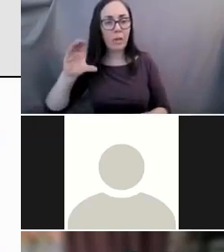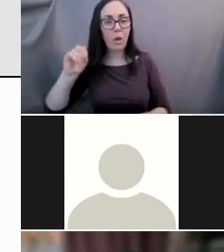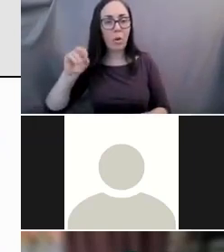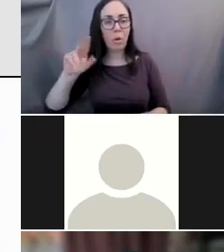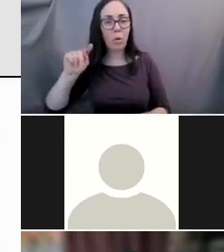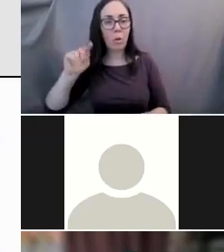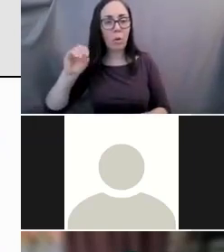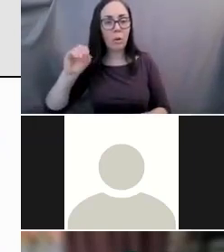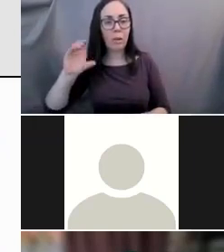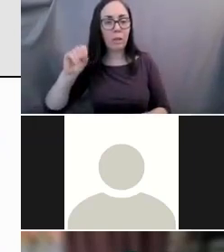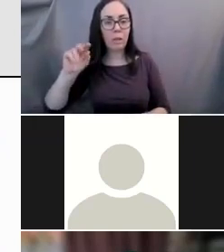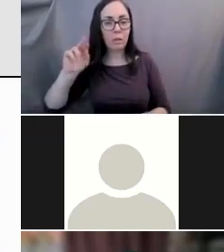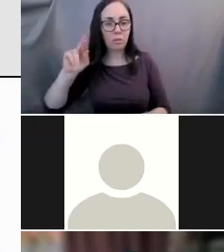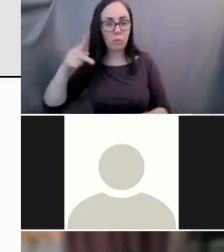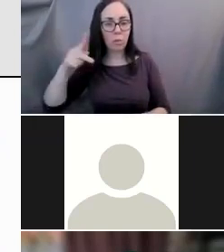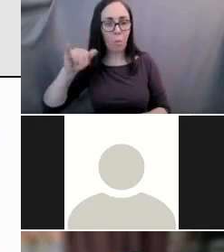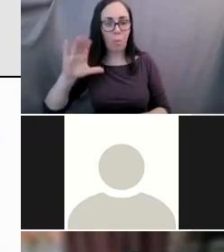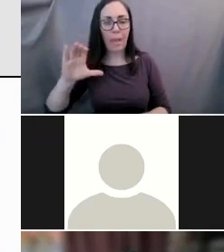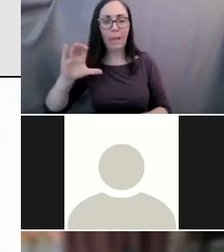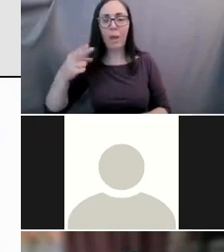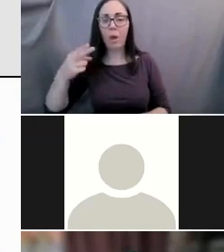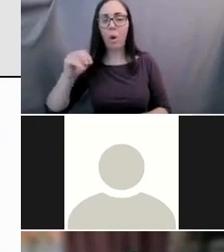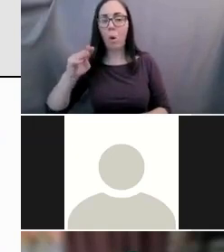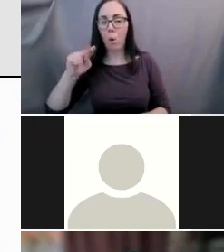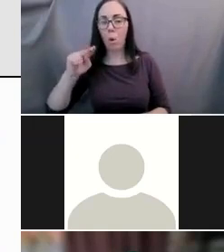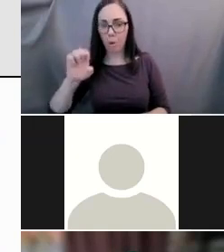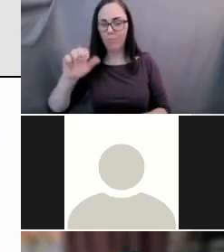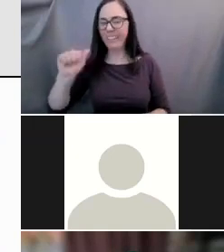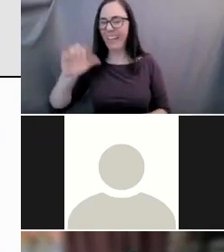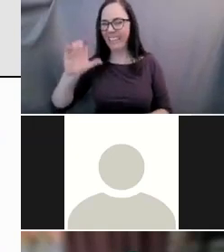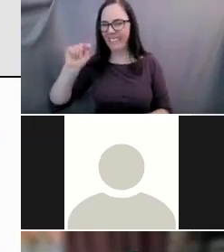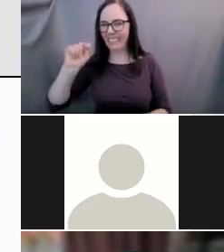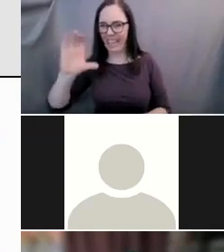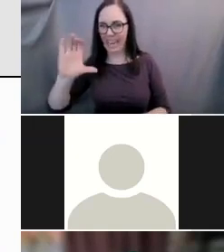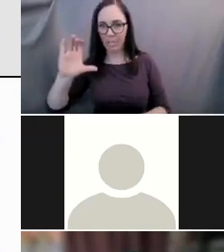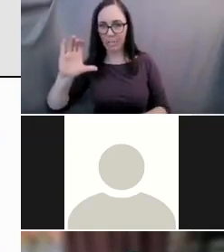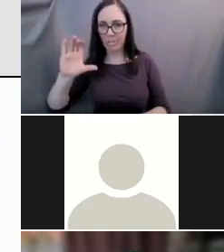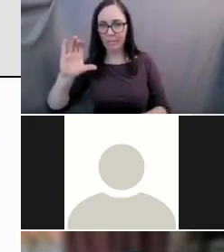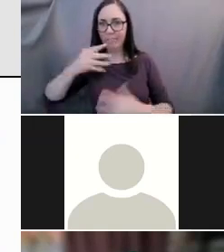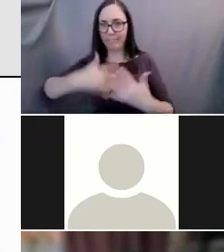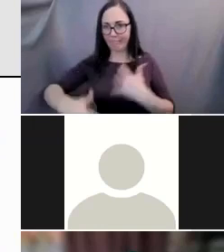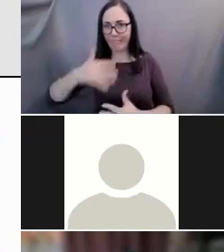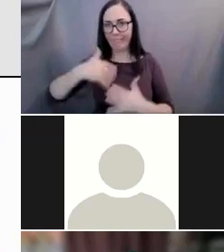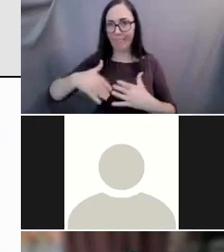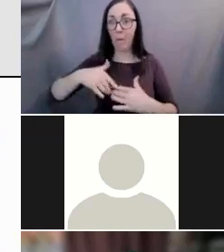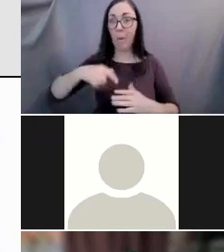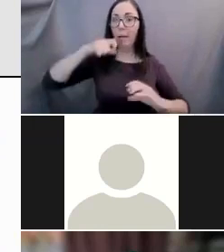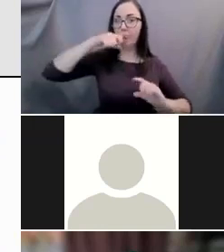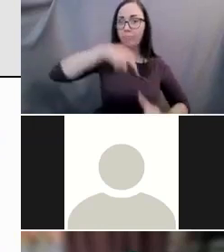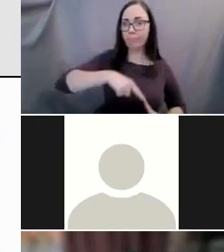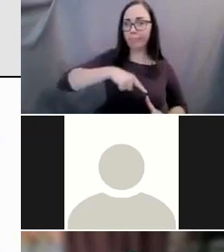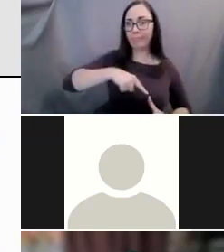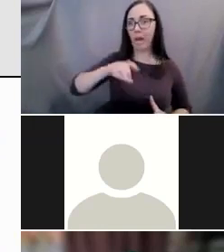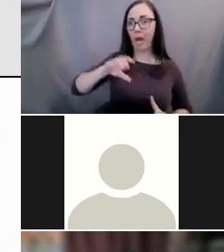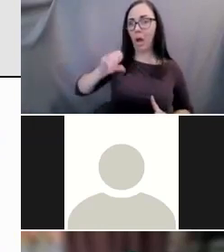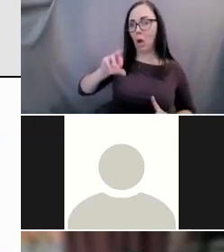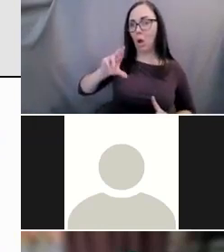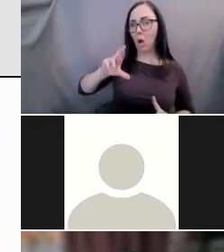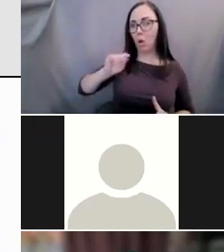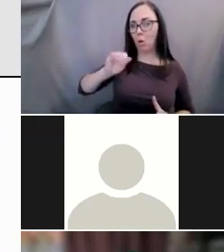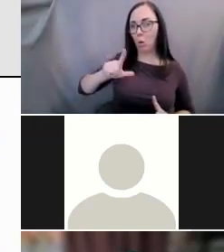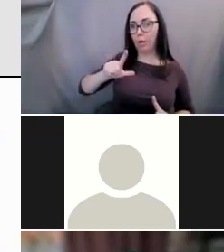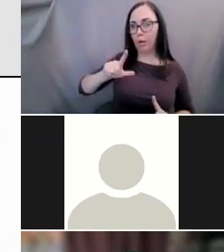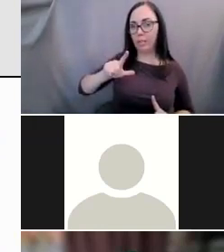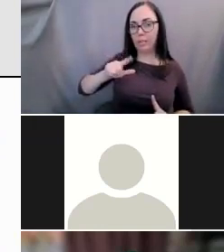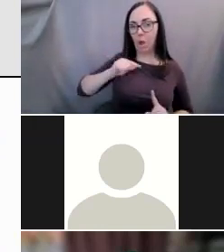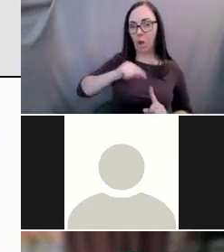ACTH travels down to the adrenal glands where it prompts the release of a hormone called cortisol from the cortex or outer layer